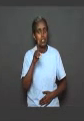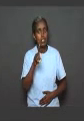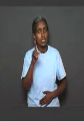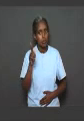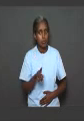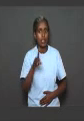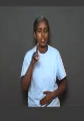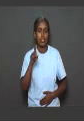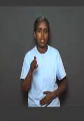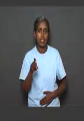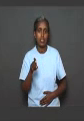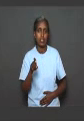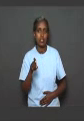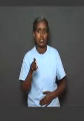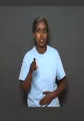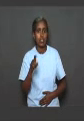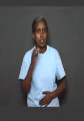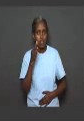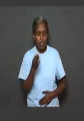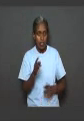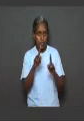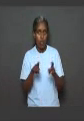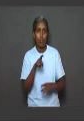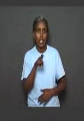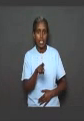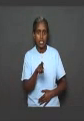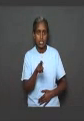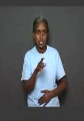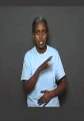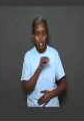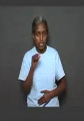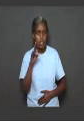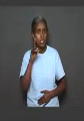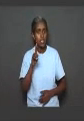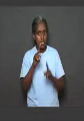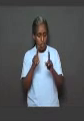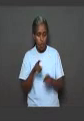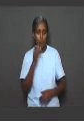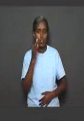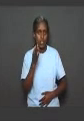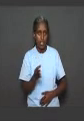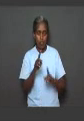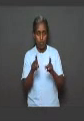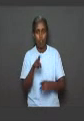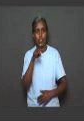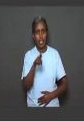by dx of f of x and d of f of